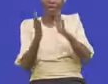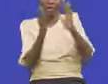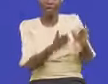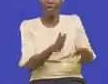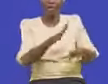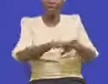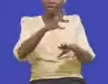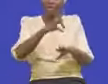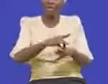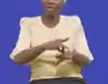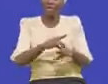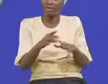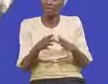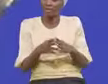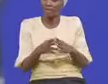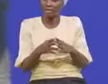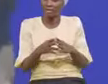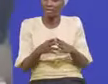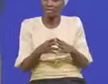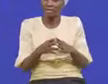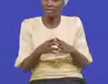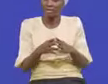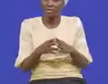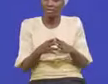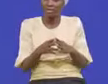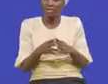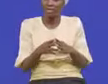Ekpɔ be wogblẽ mi ɖi le anyigba dzi.